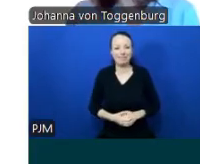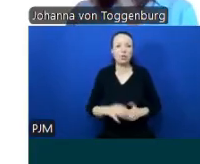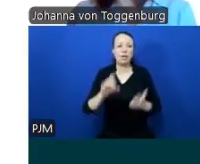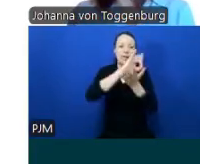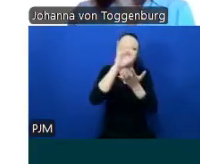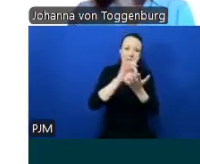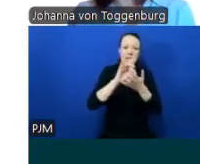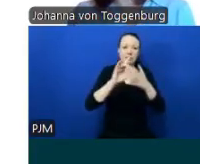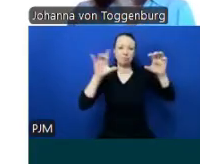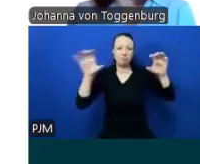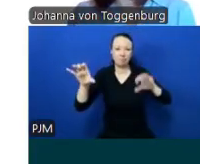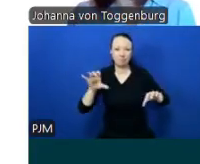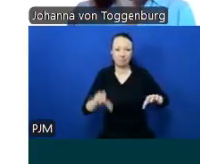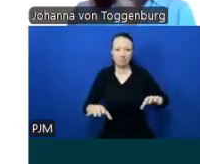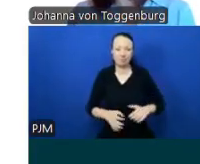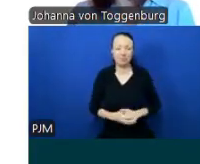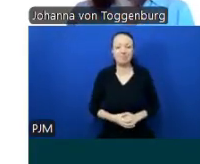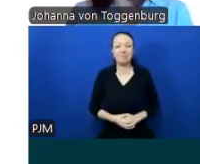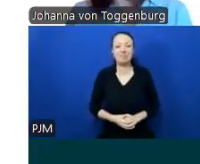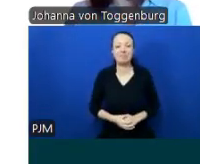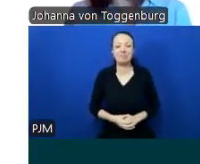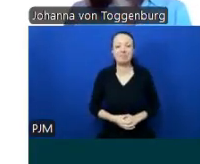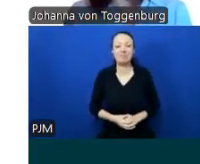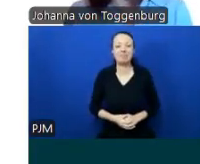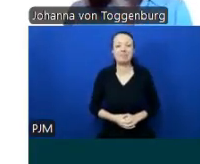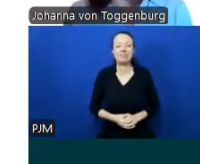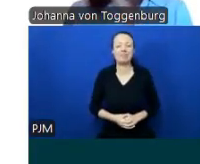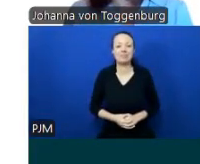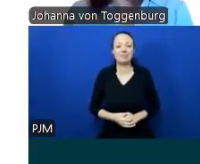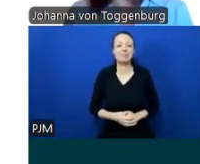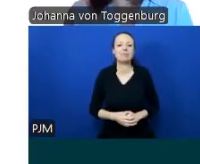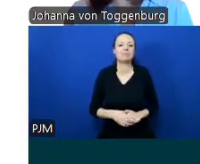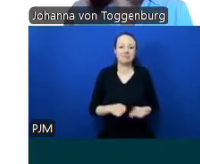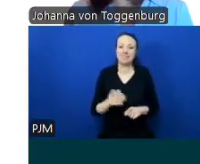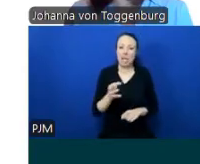4 communities were surrounding it, and we looked at